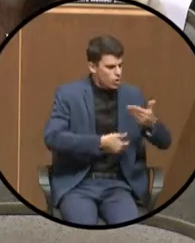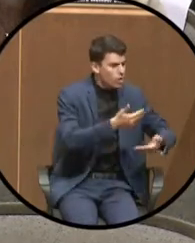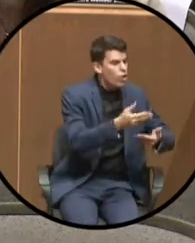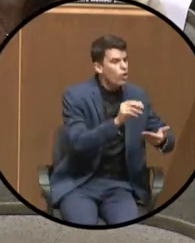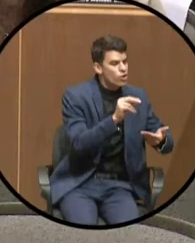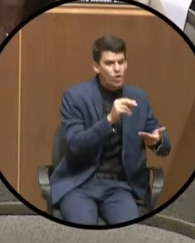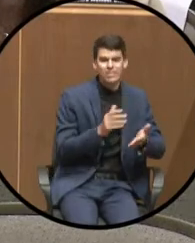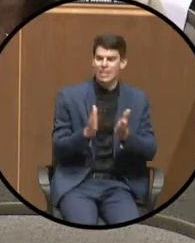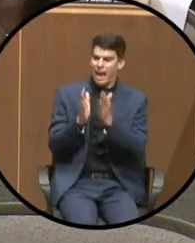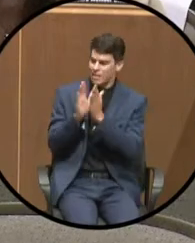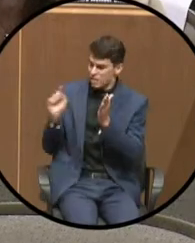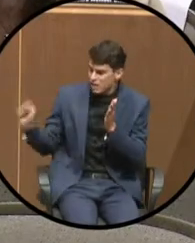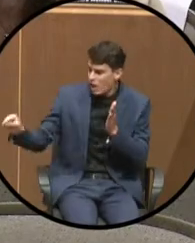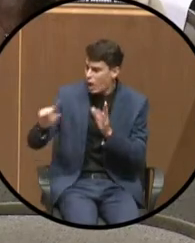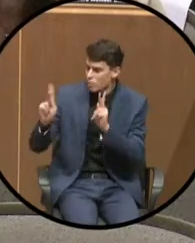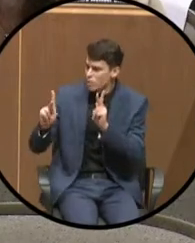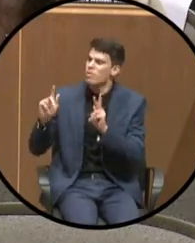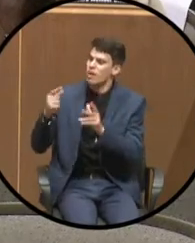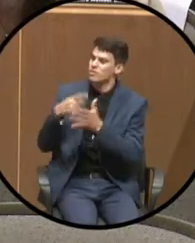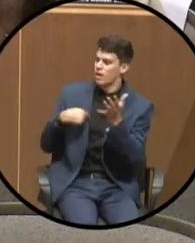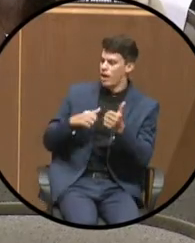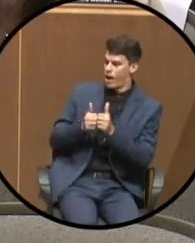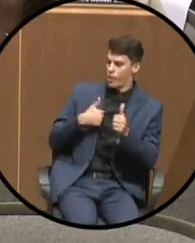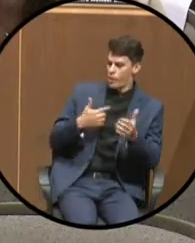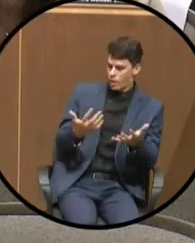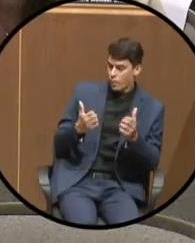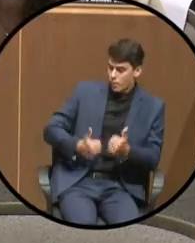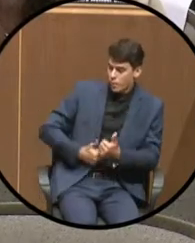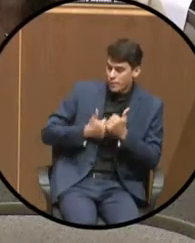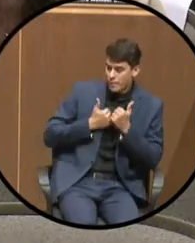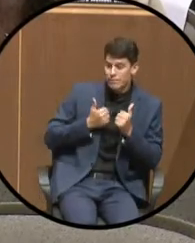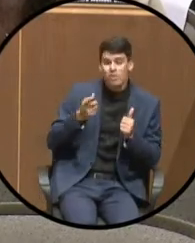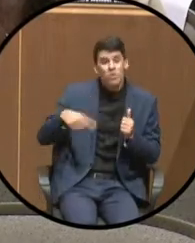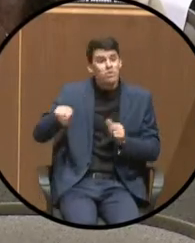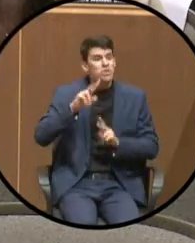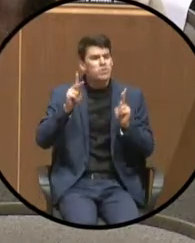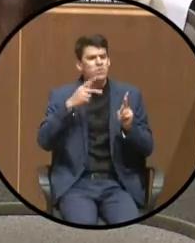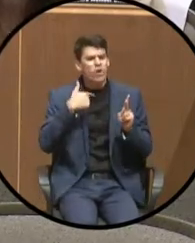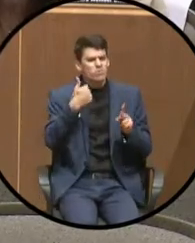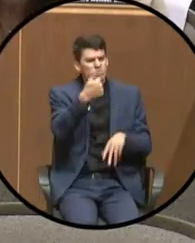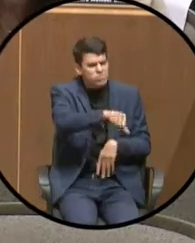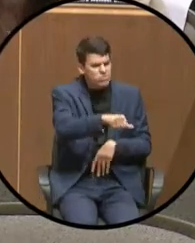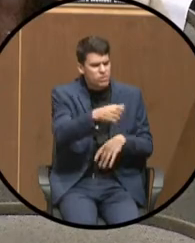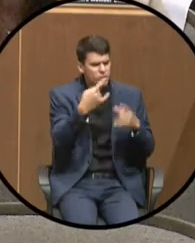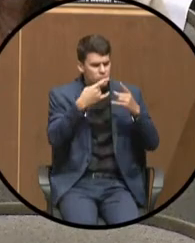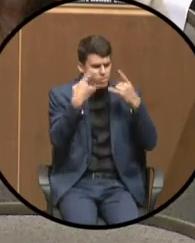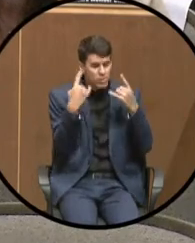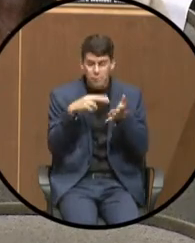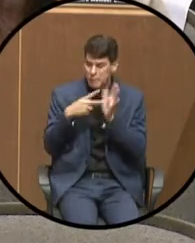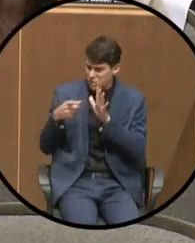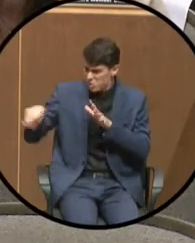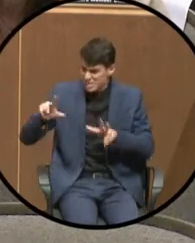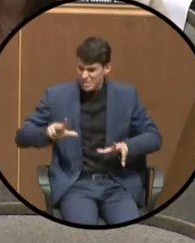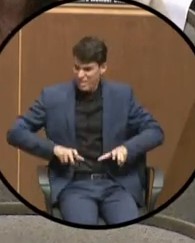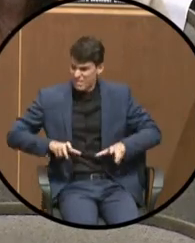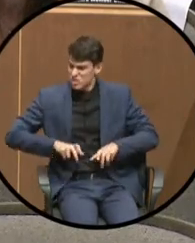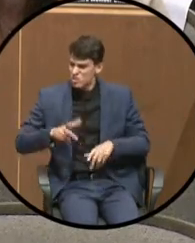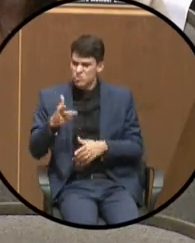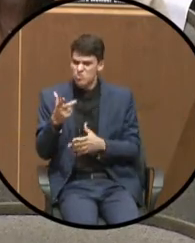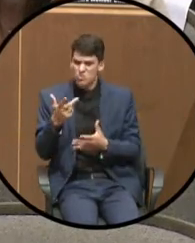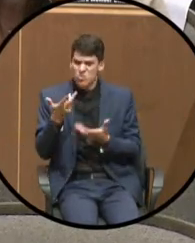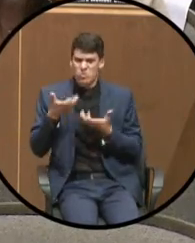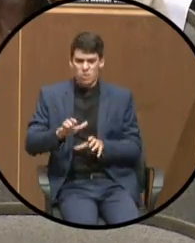one wishes to live. Those wishing to continue masking, to vote down this rule, will be viewed as selfish by those against